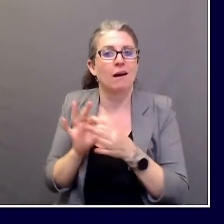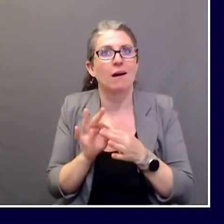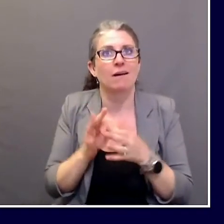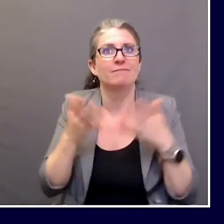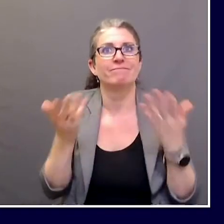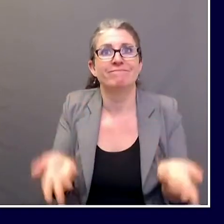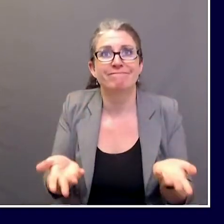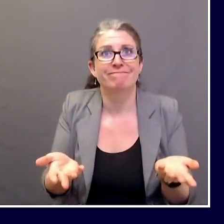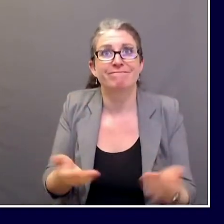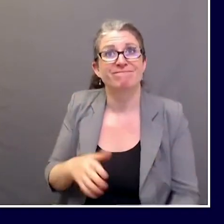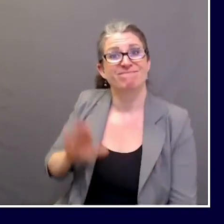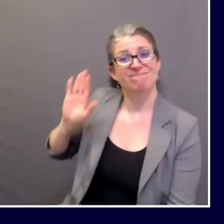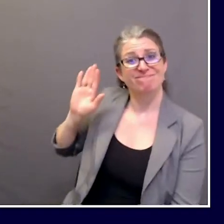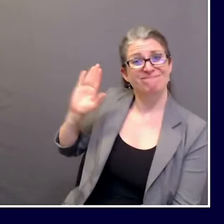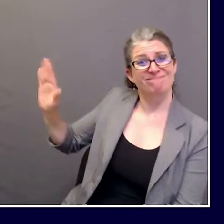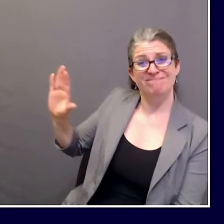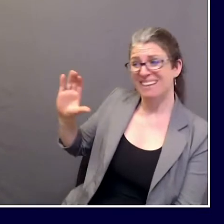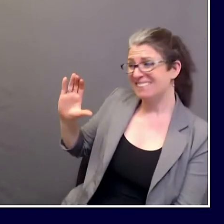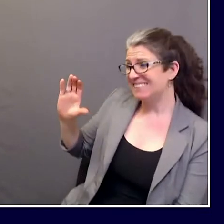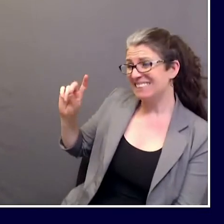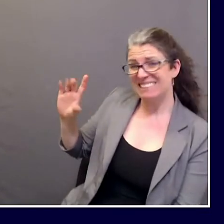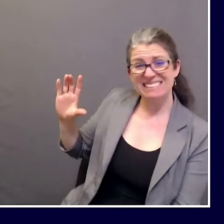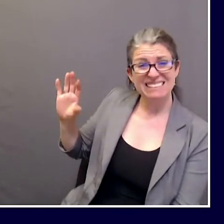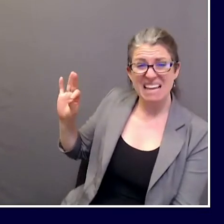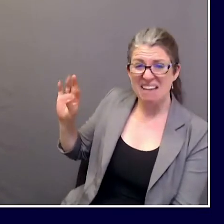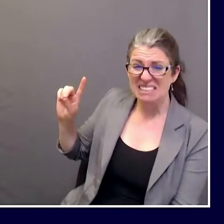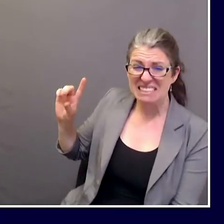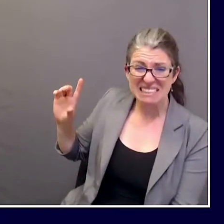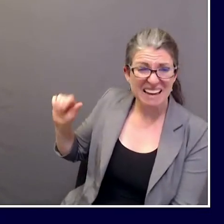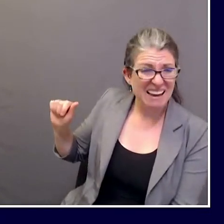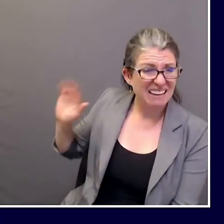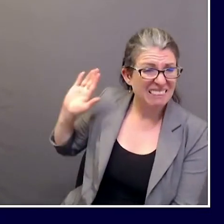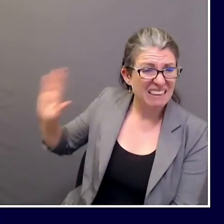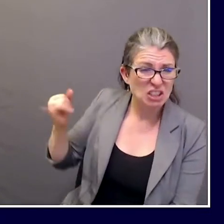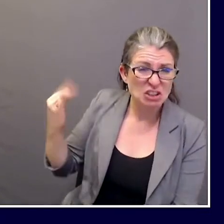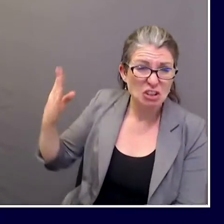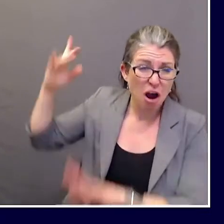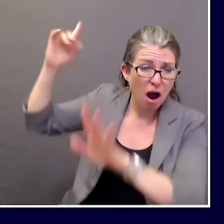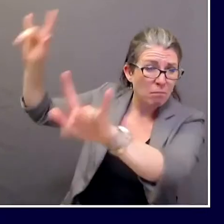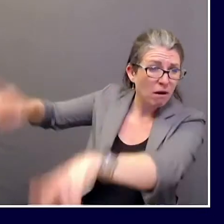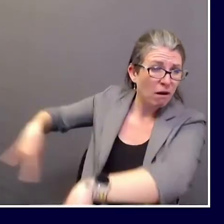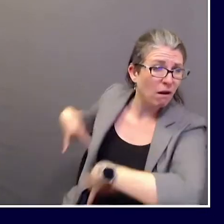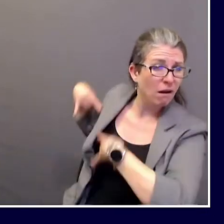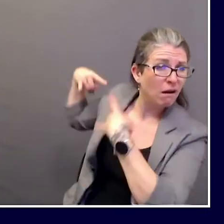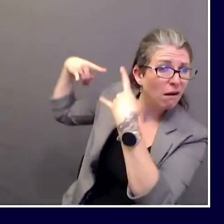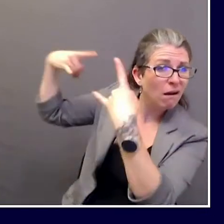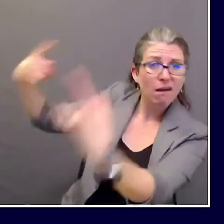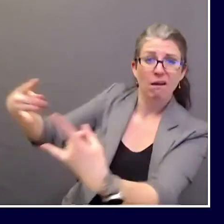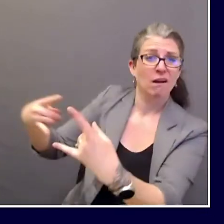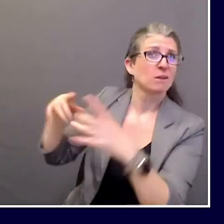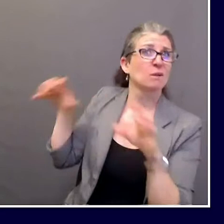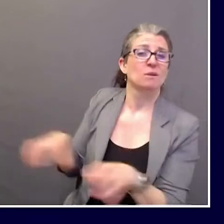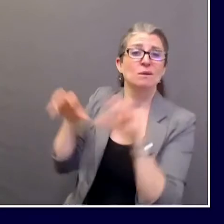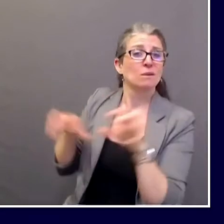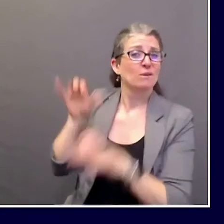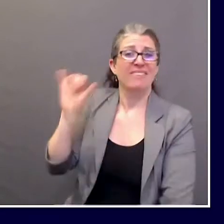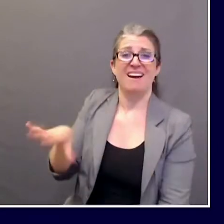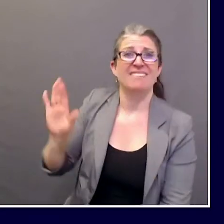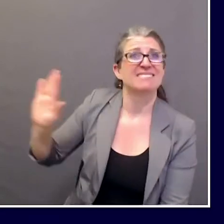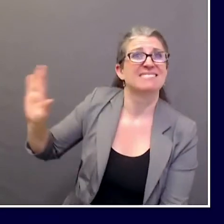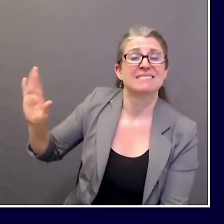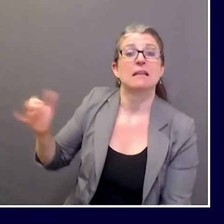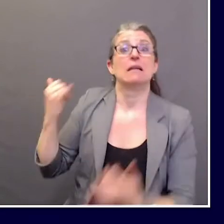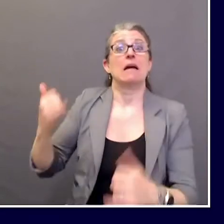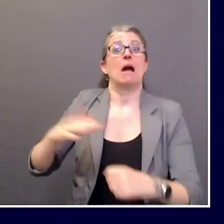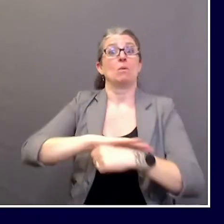way our system's set up. To me, it gives me great confidence that the drugs that we've got, the vaccines we've got, every single signal, even if